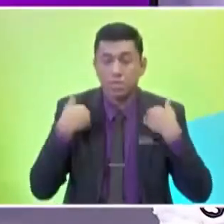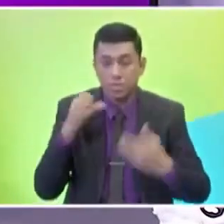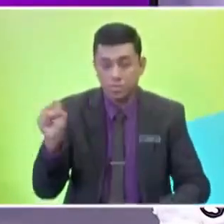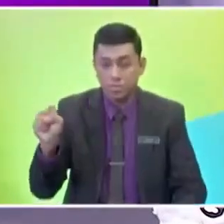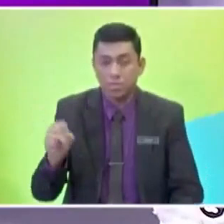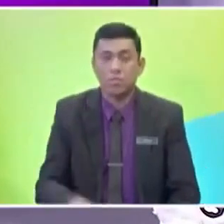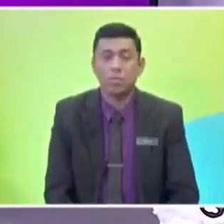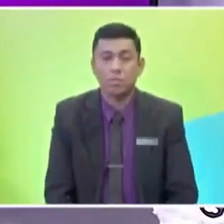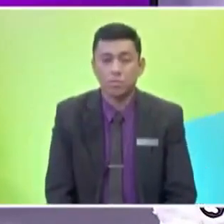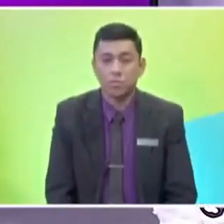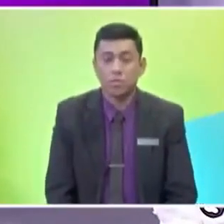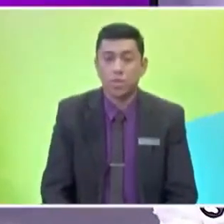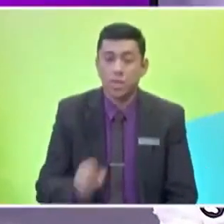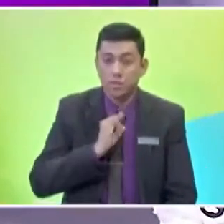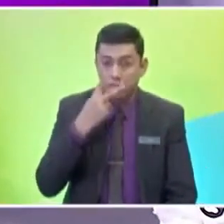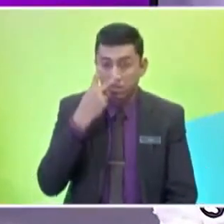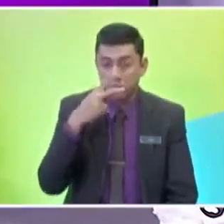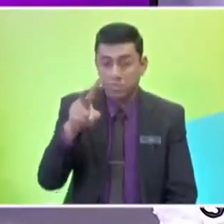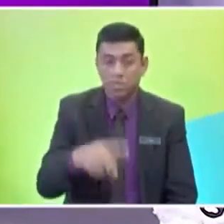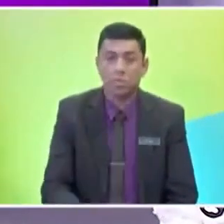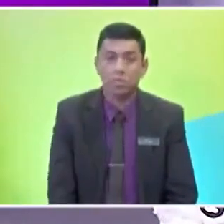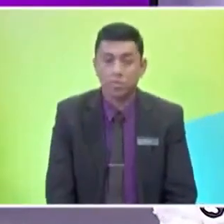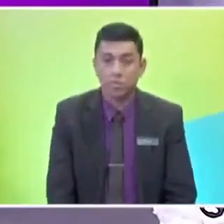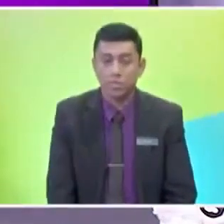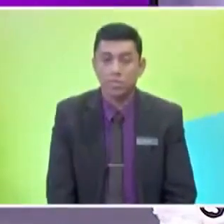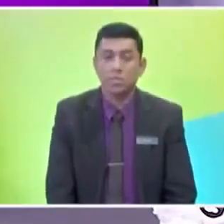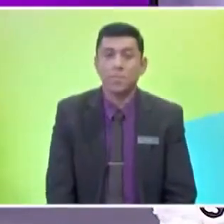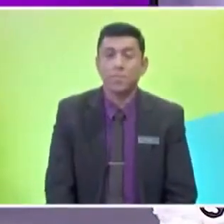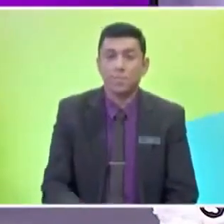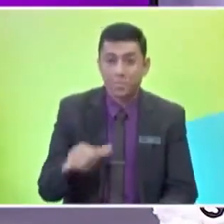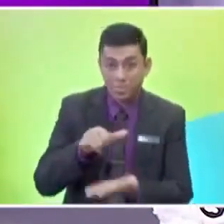we have the time, I'll see you after this episode. Alright,